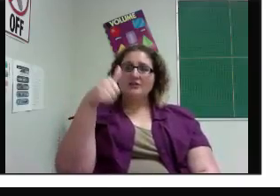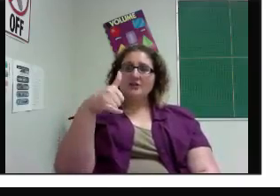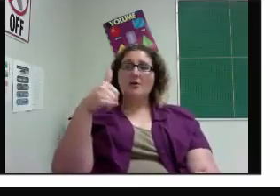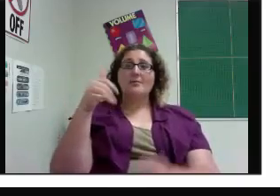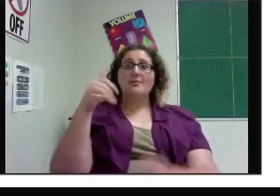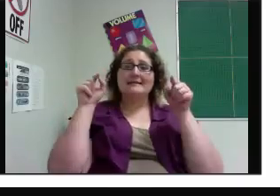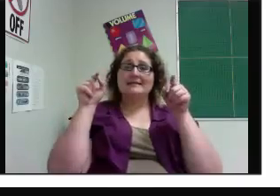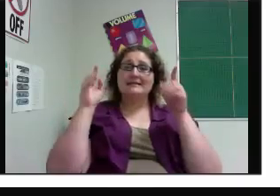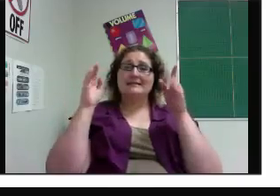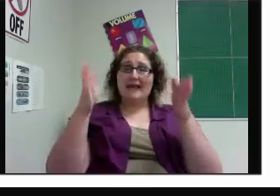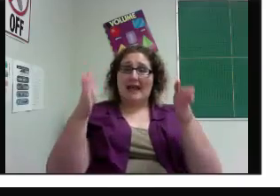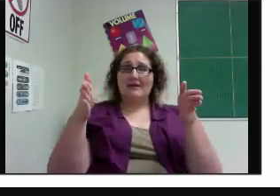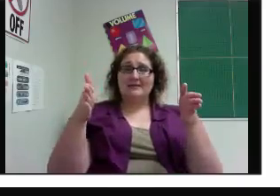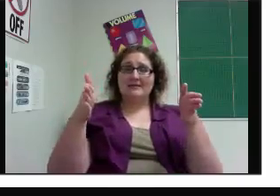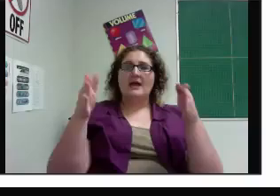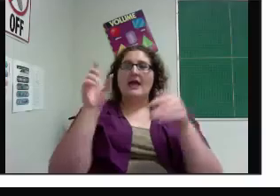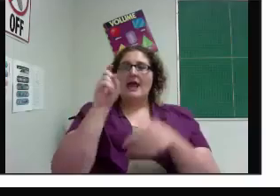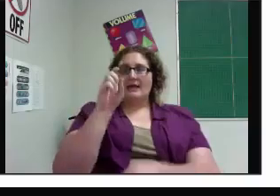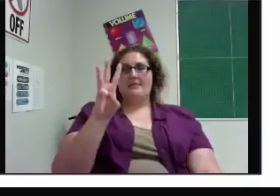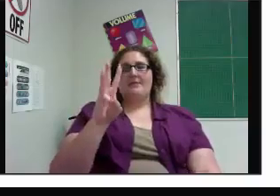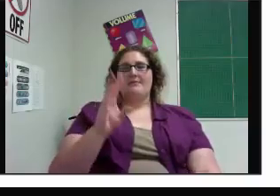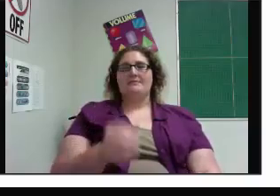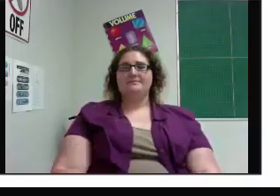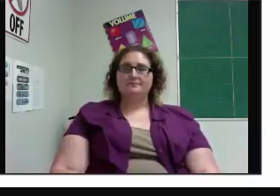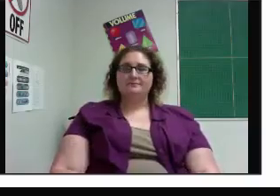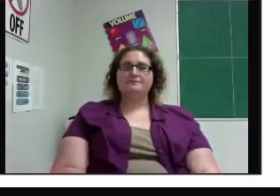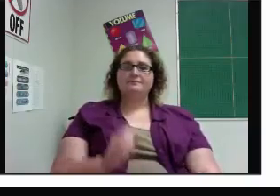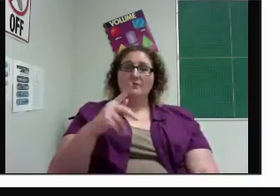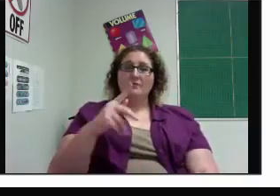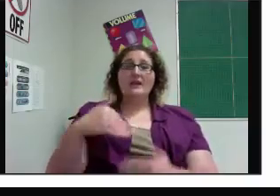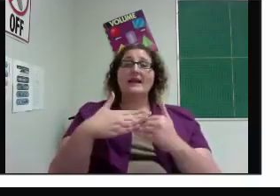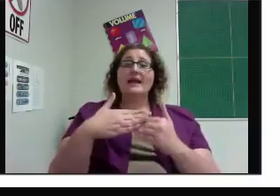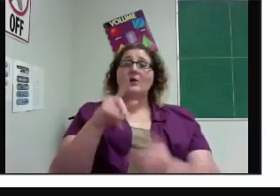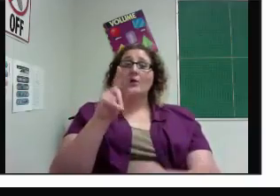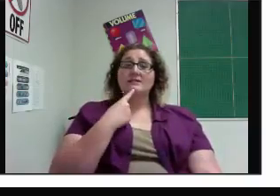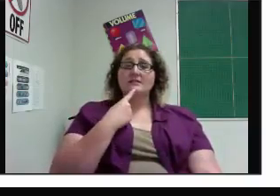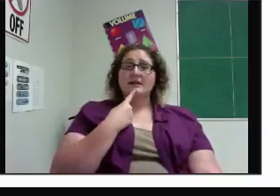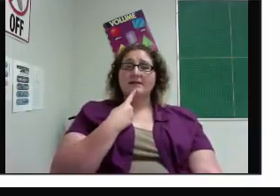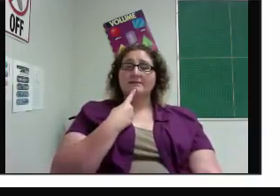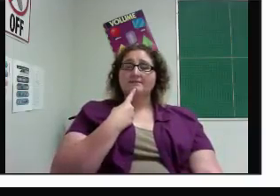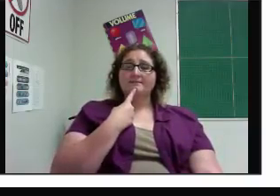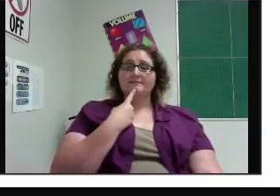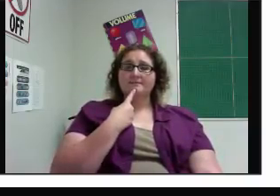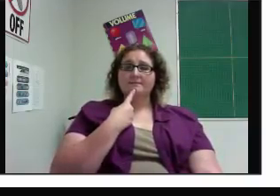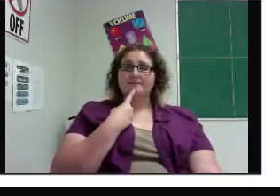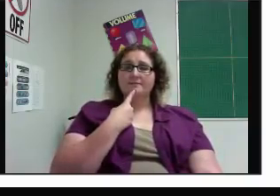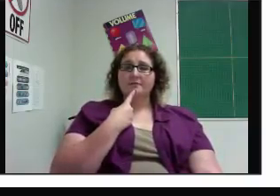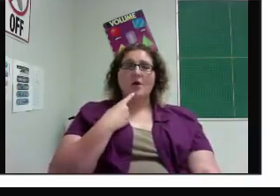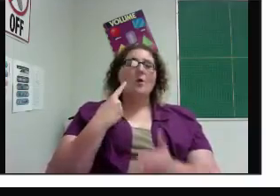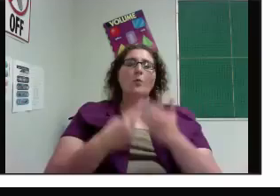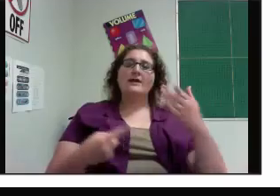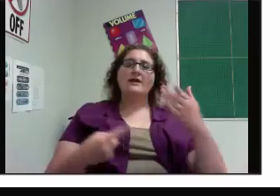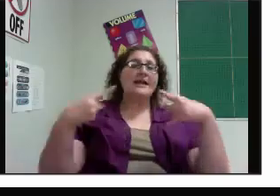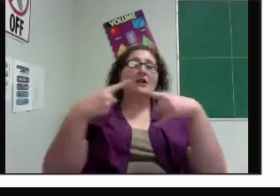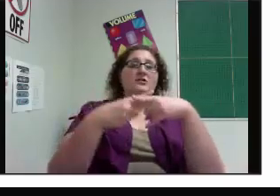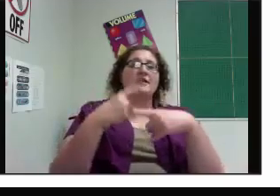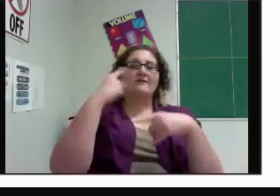Okay, the next question says, what is the intersection of TSR and